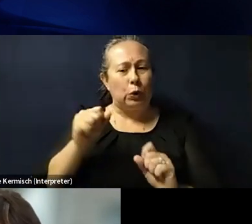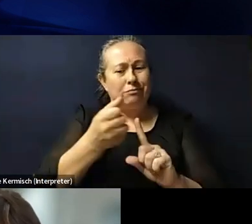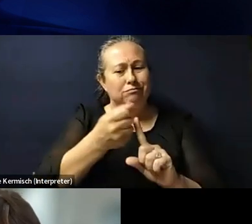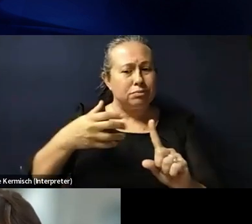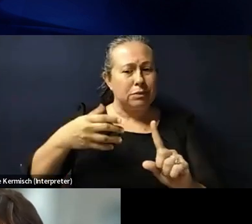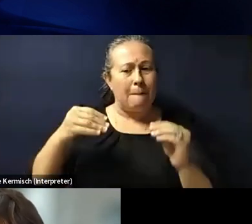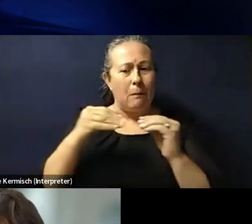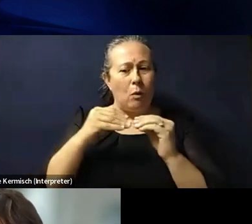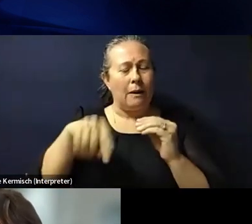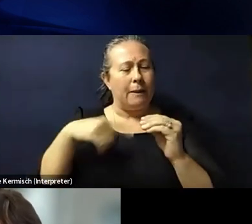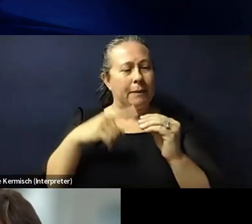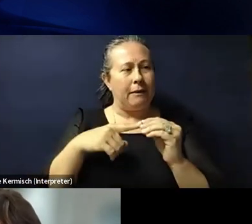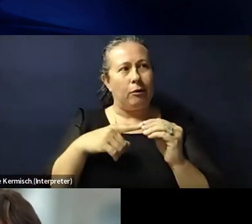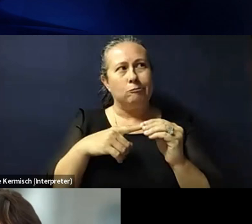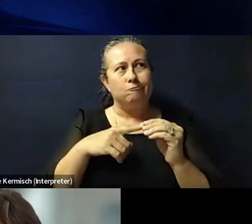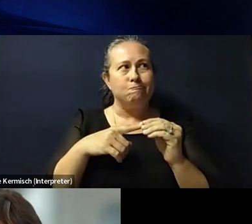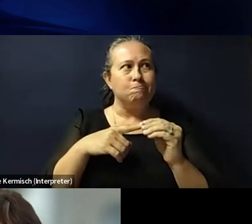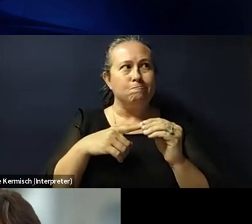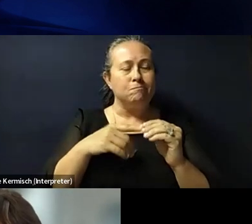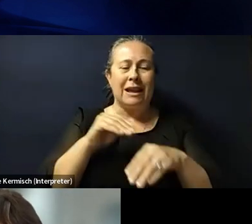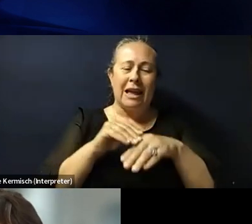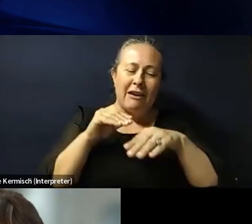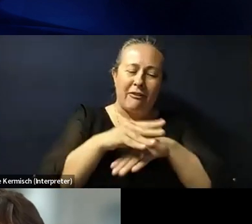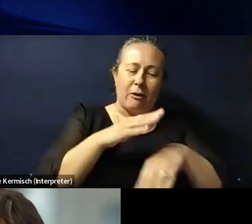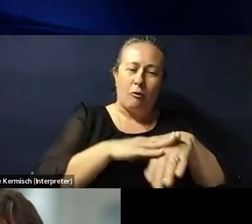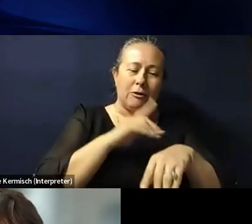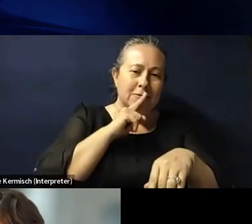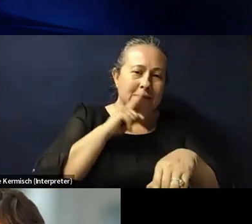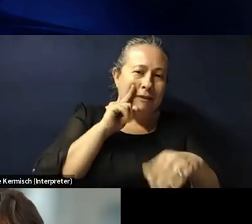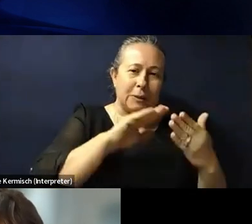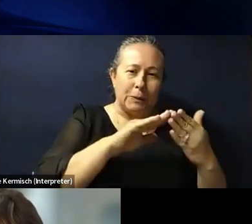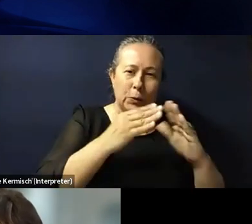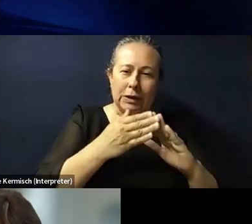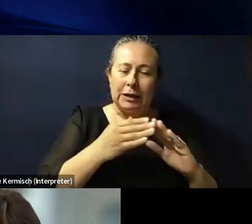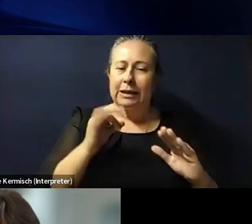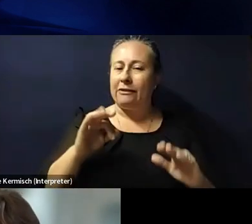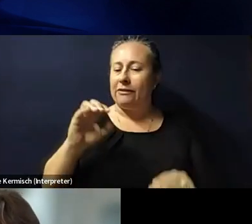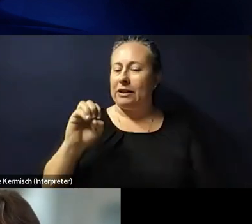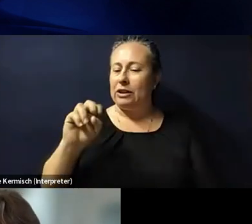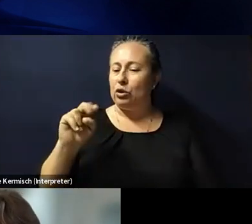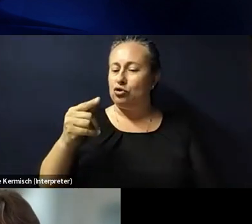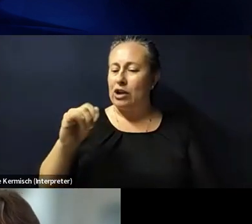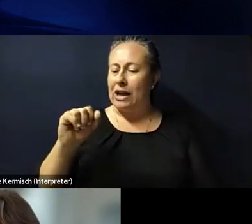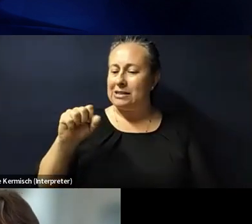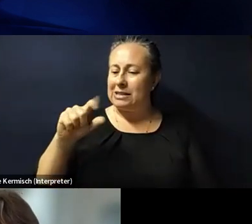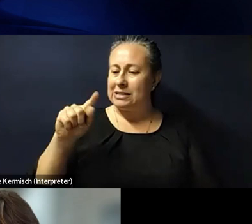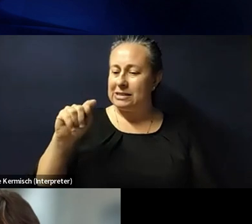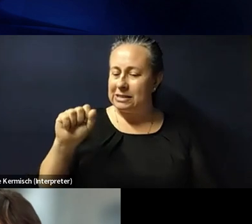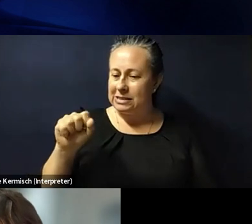about, you know, what the effects were on the deaf community, whether eugenicists